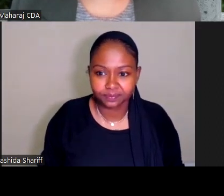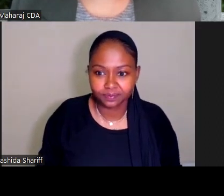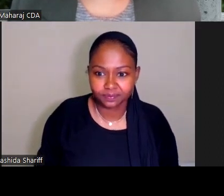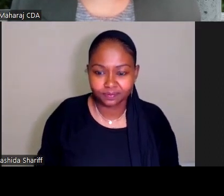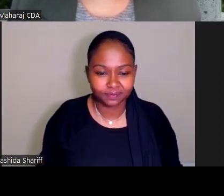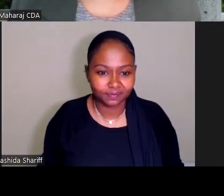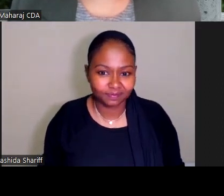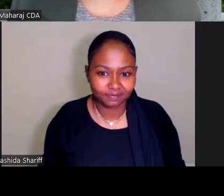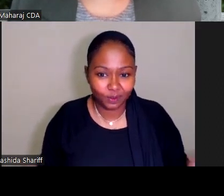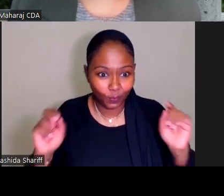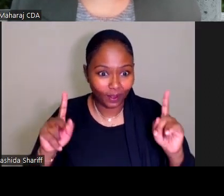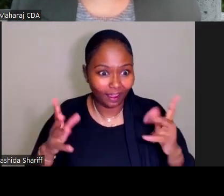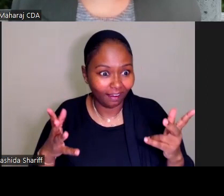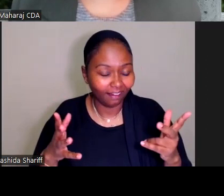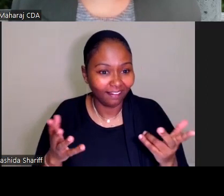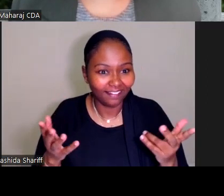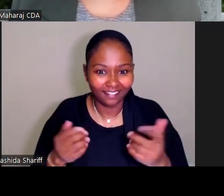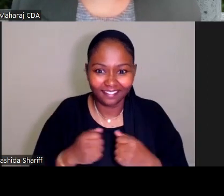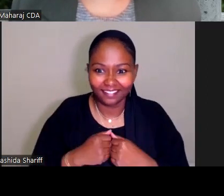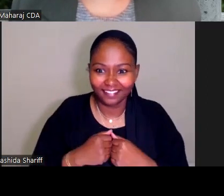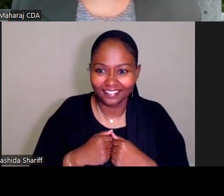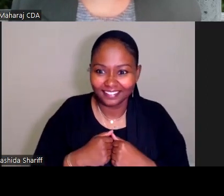Okay, I'm going to make the